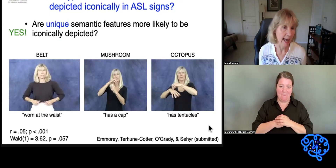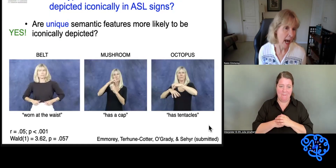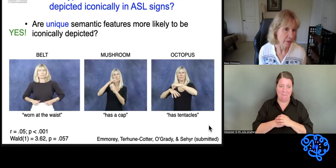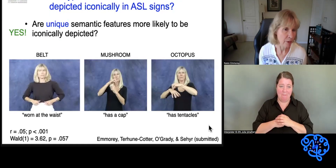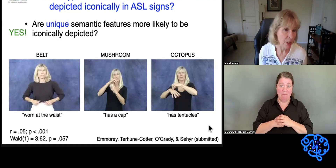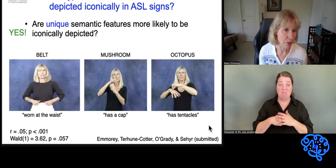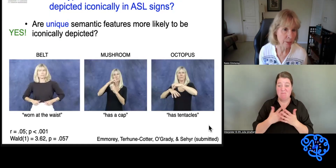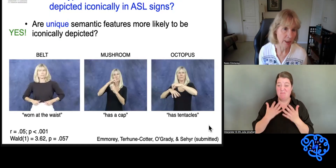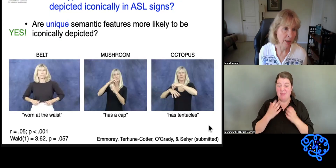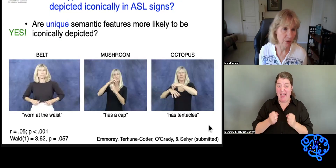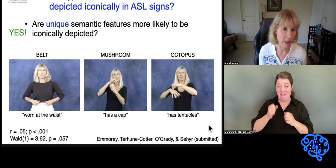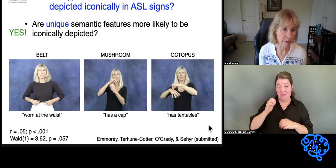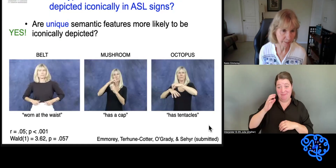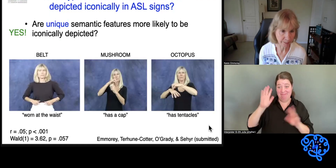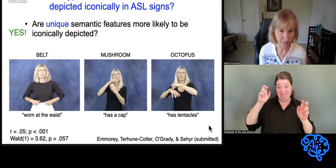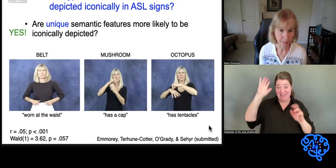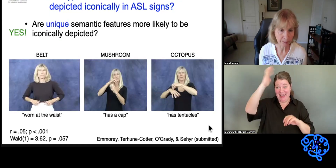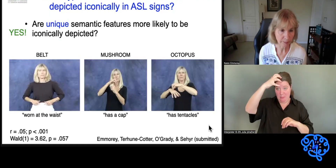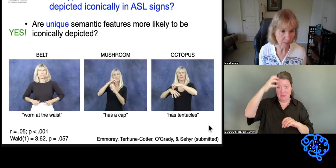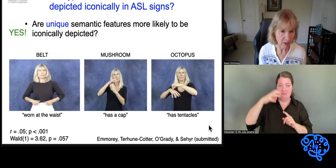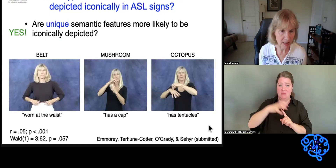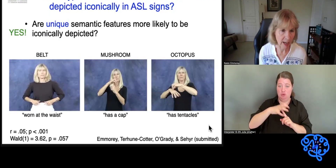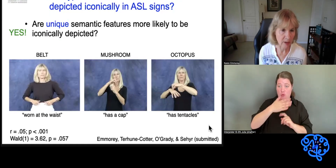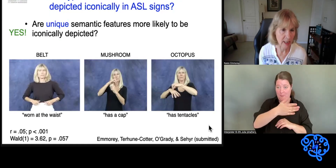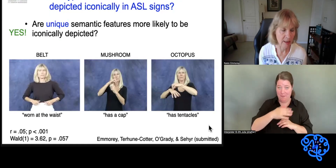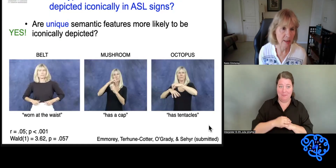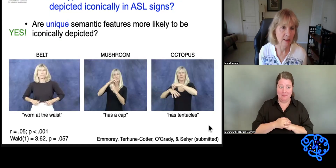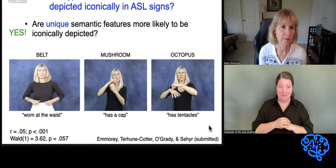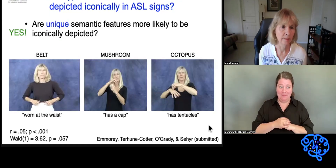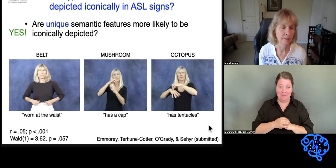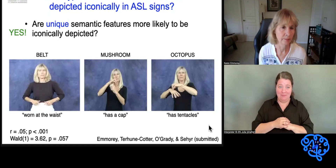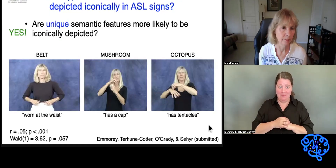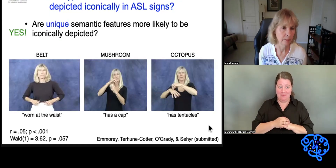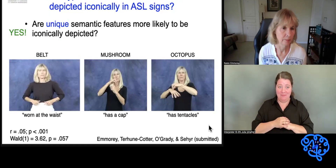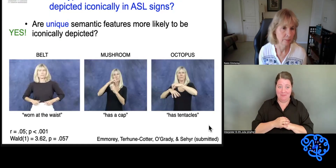Has a cap for mushroom, again, unique. The sign looks like this.